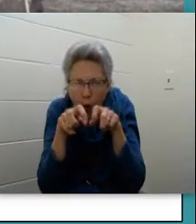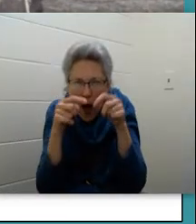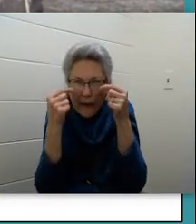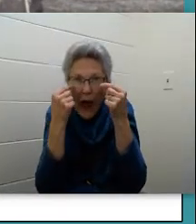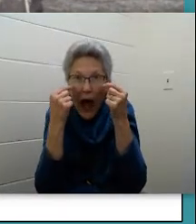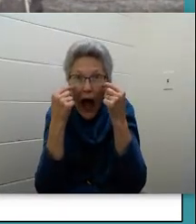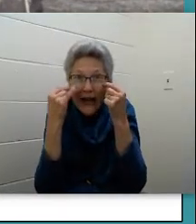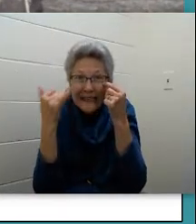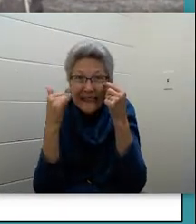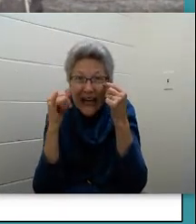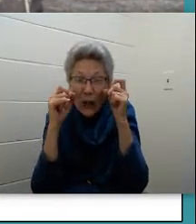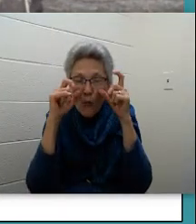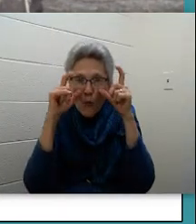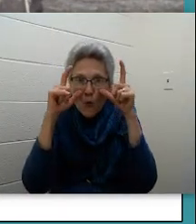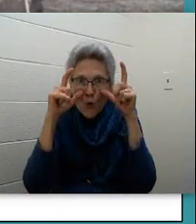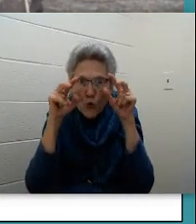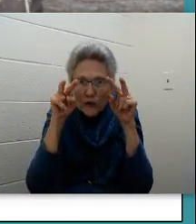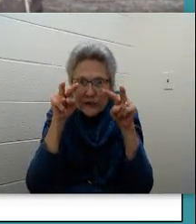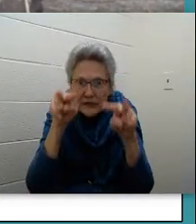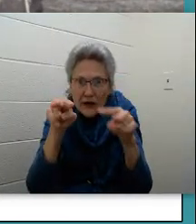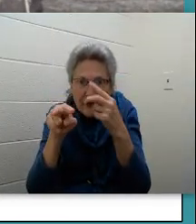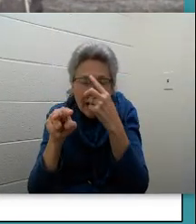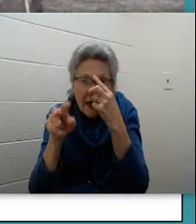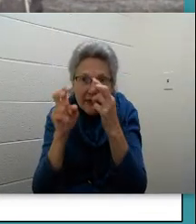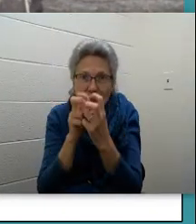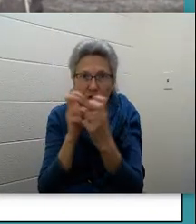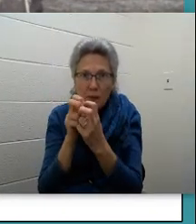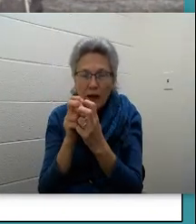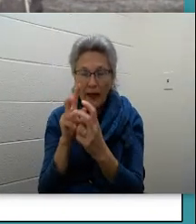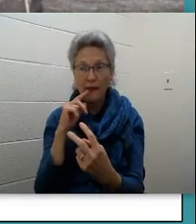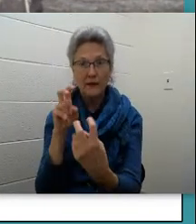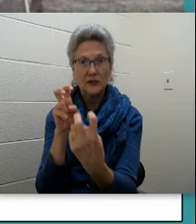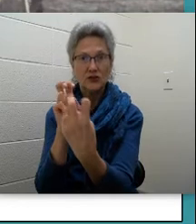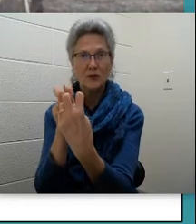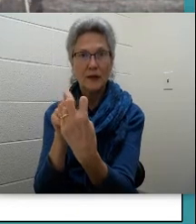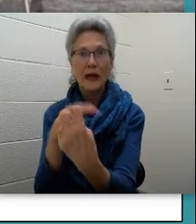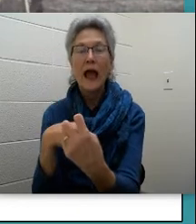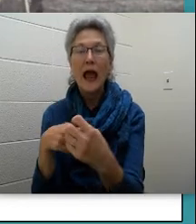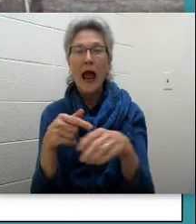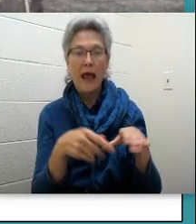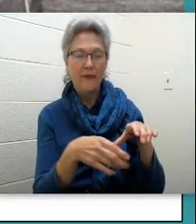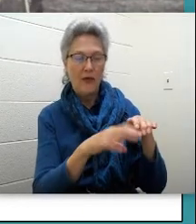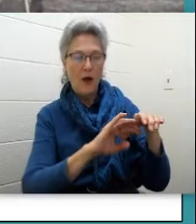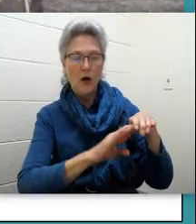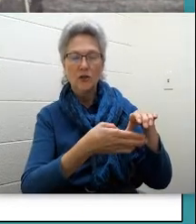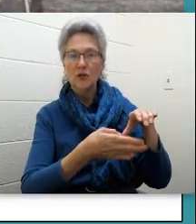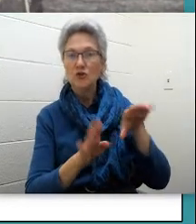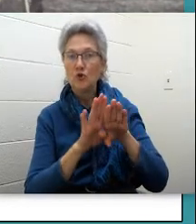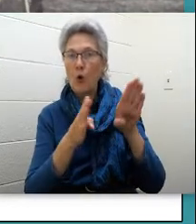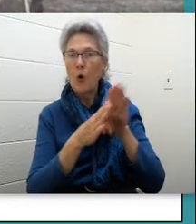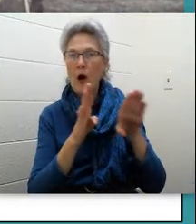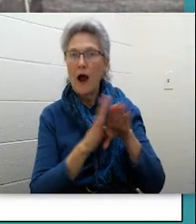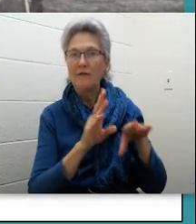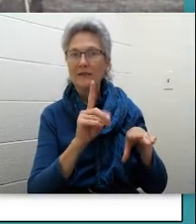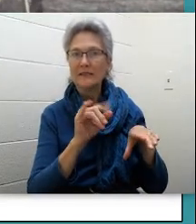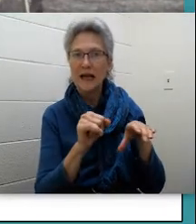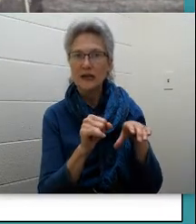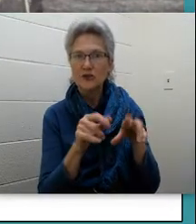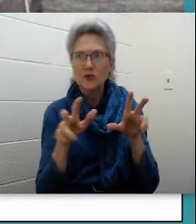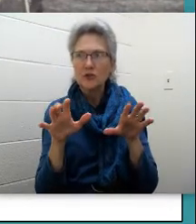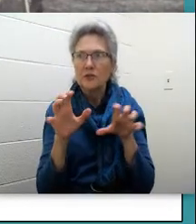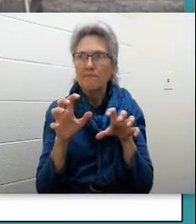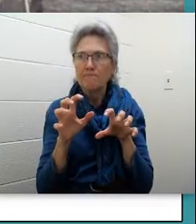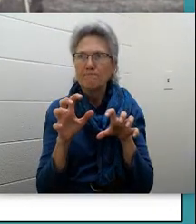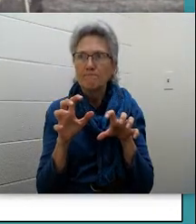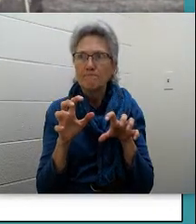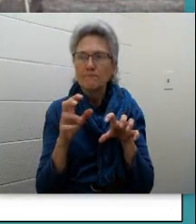upon the chipmunk, and there sat the chipmunk at the mouth of his den, motionless, with his eyes fixed upon